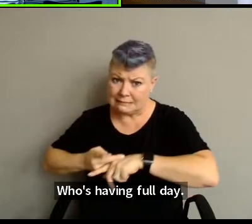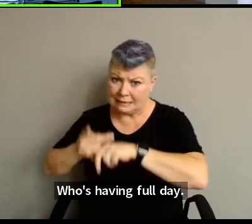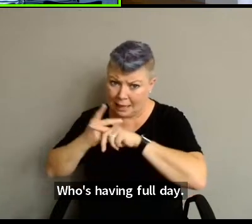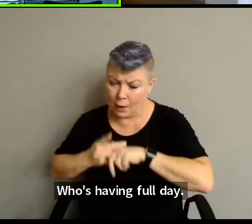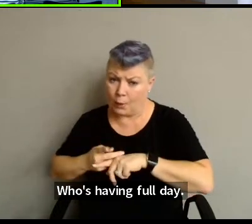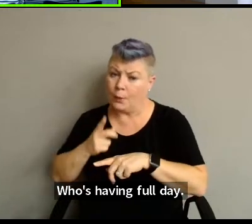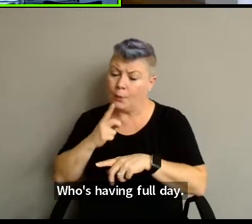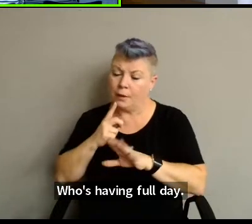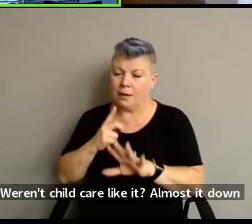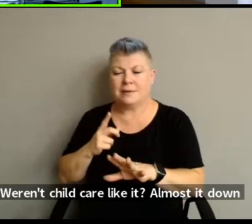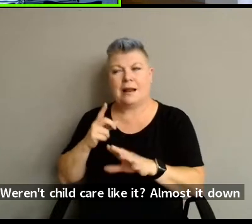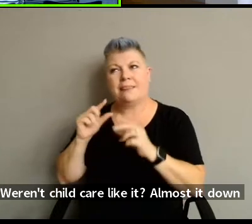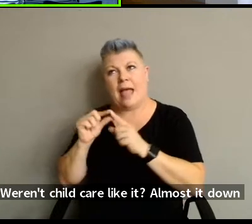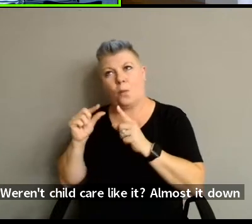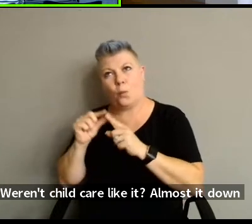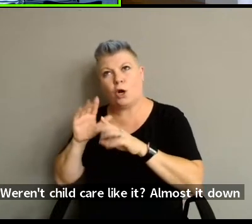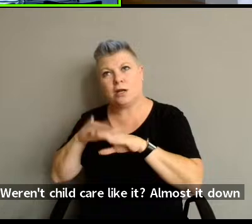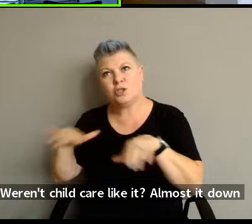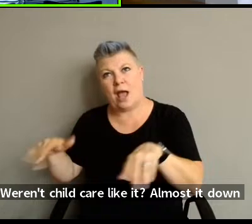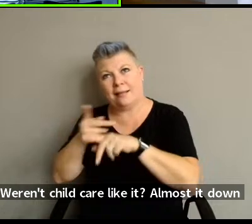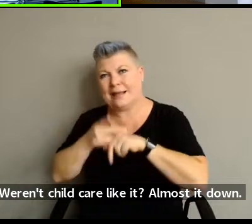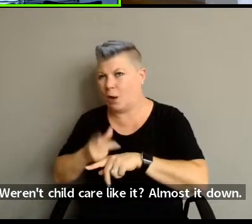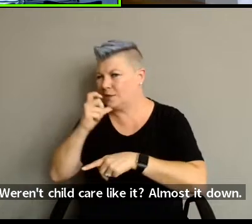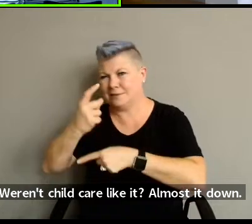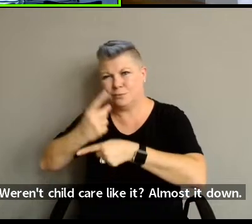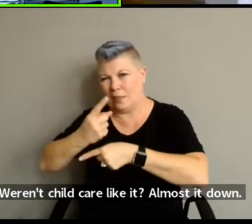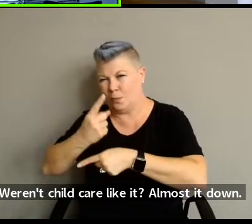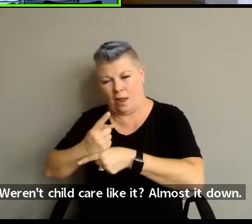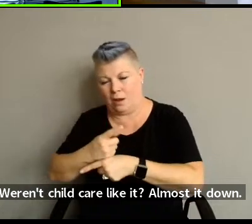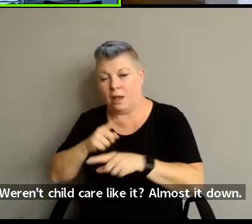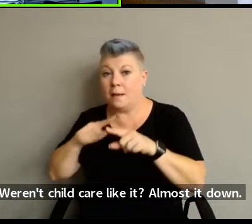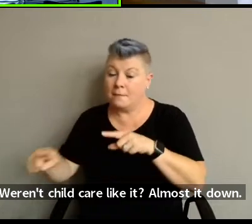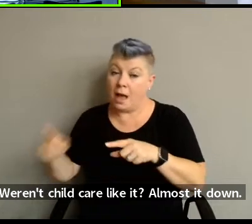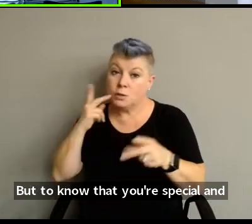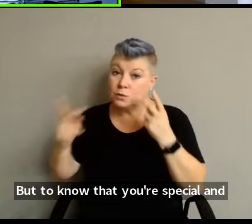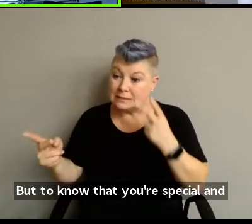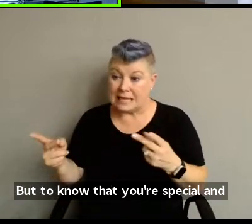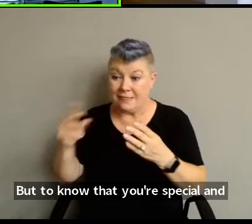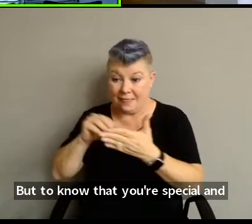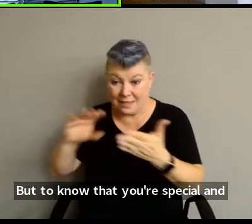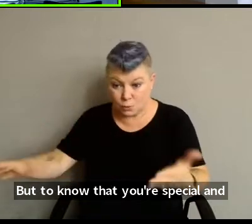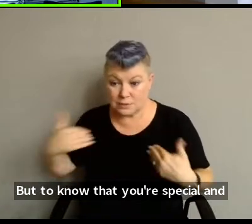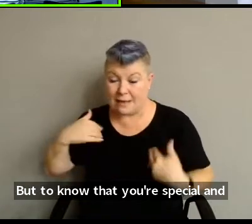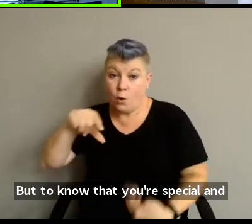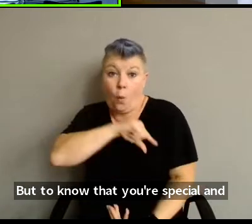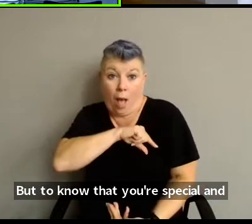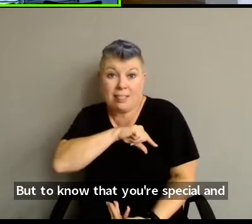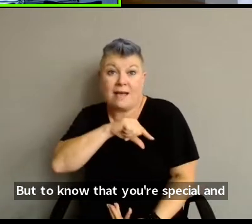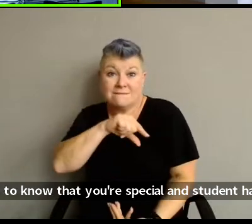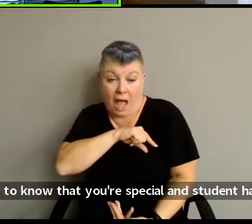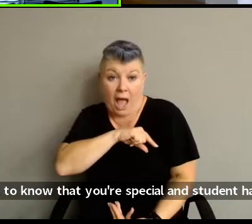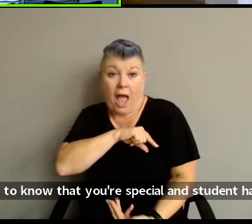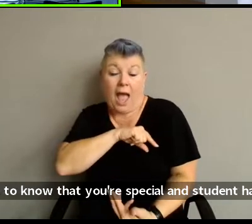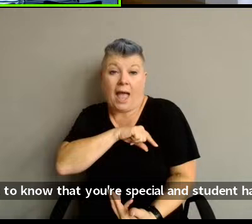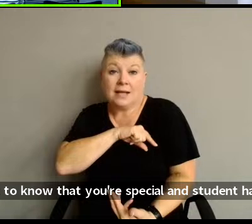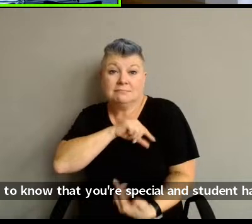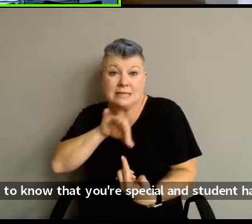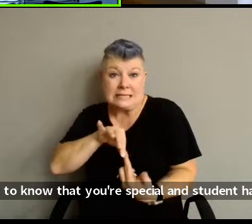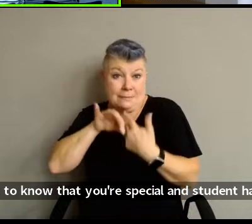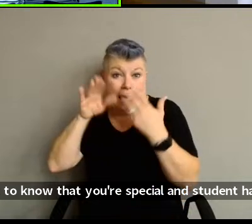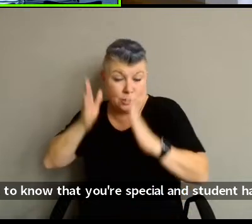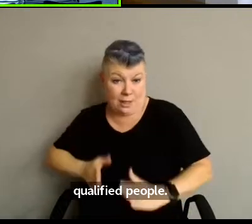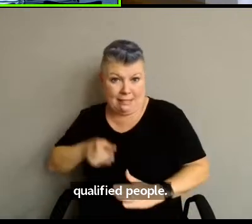down. But to know that your special needs student has qualified people taking care of them